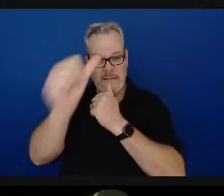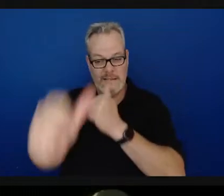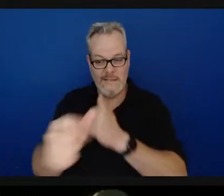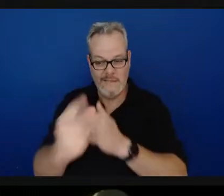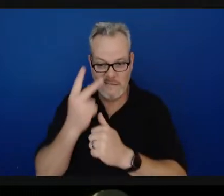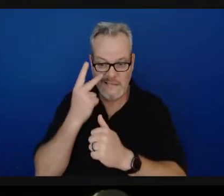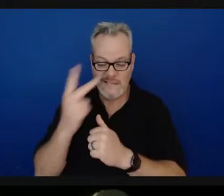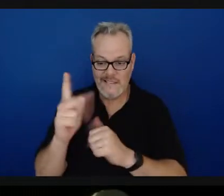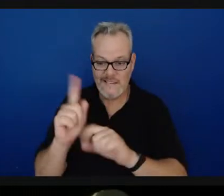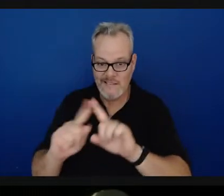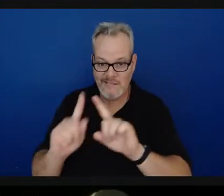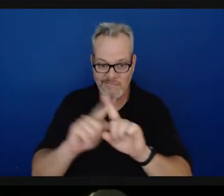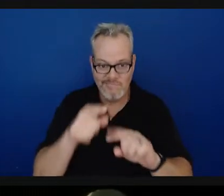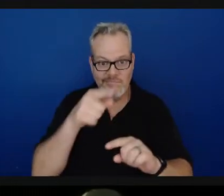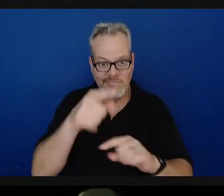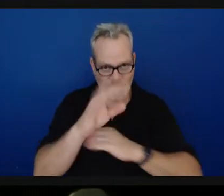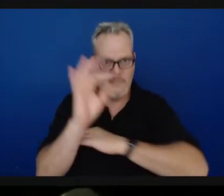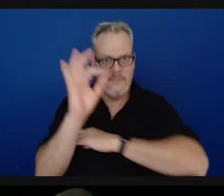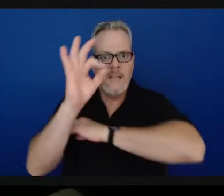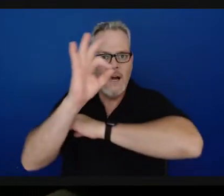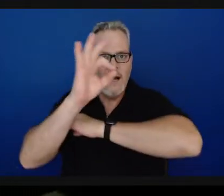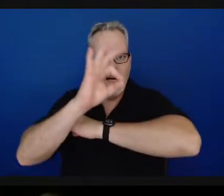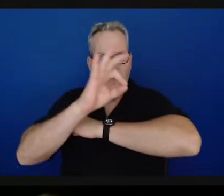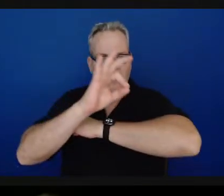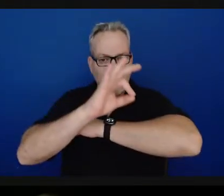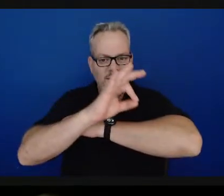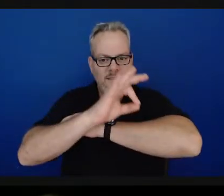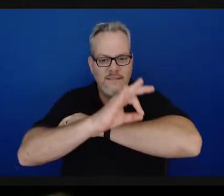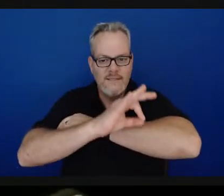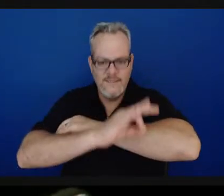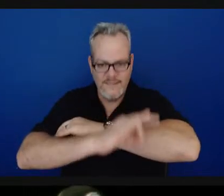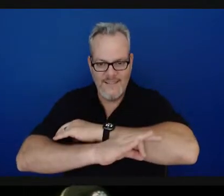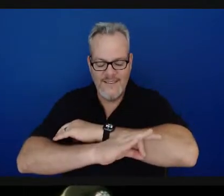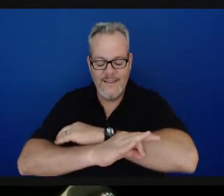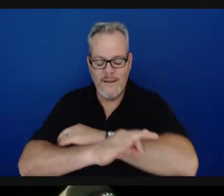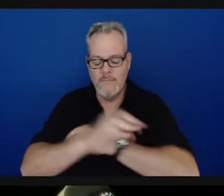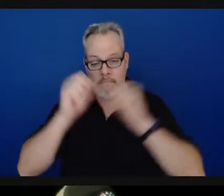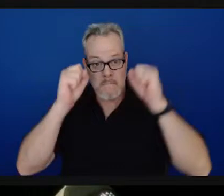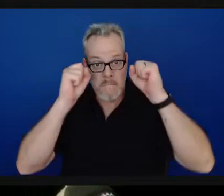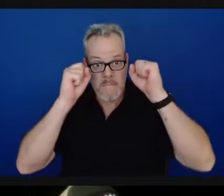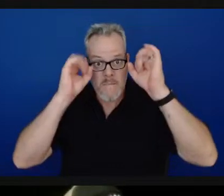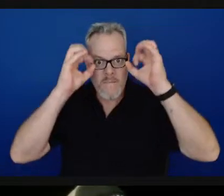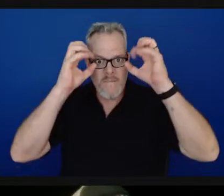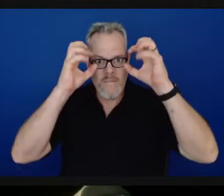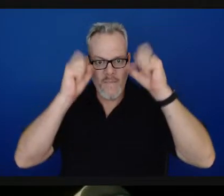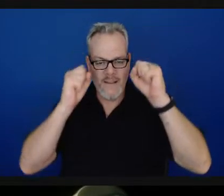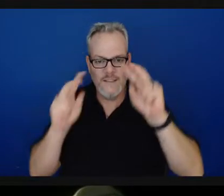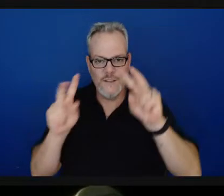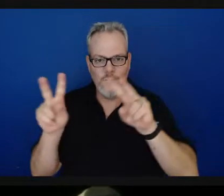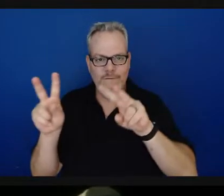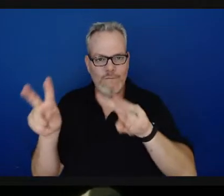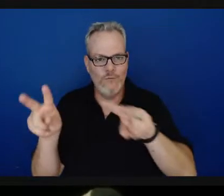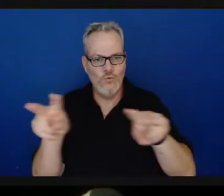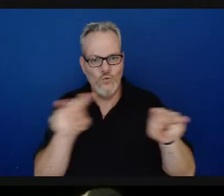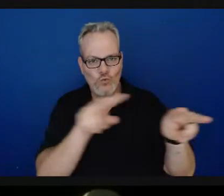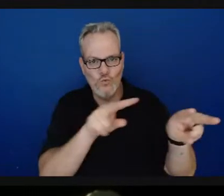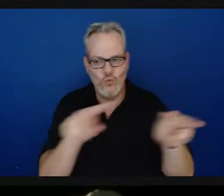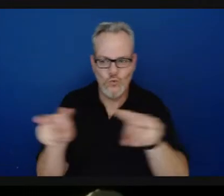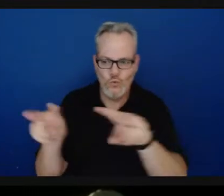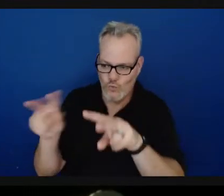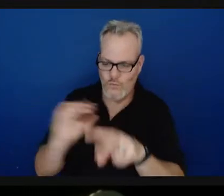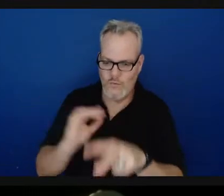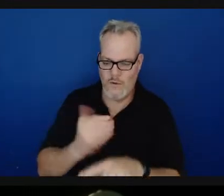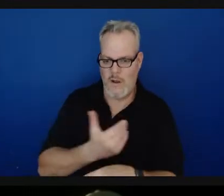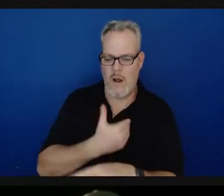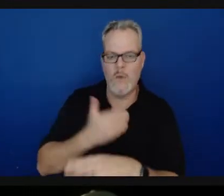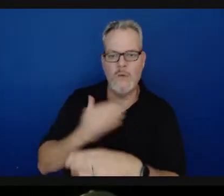A view of the sunset. You can imagine there are some amazing views USGS is sharing with us here,